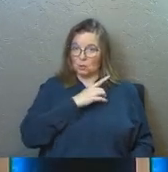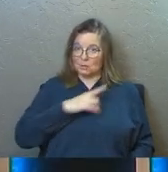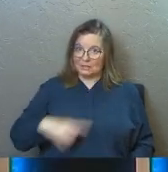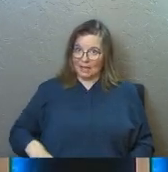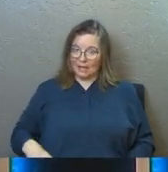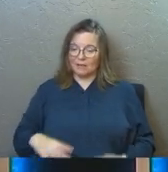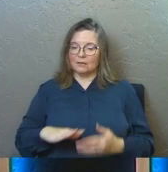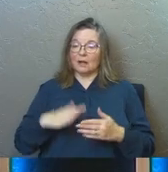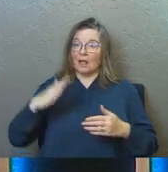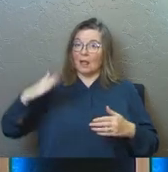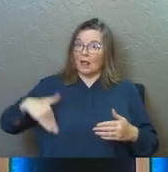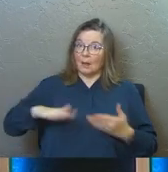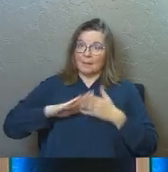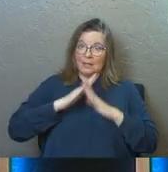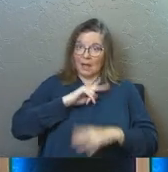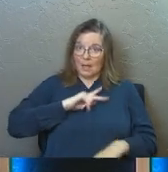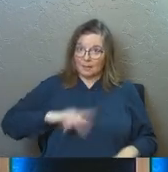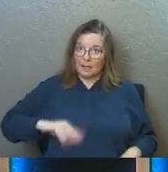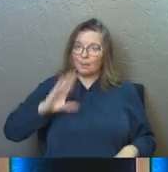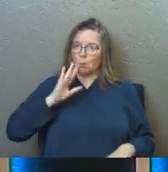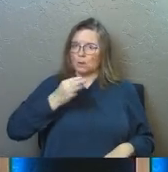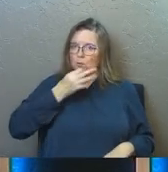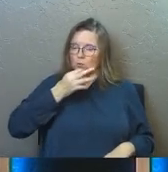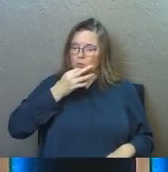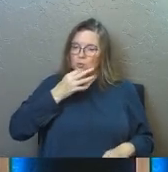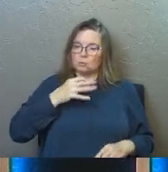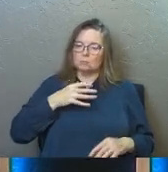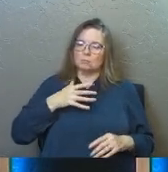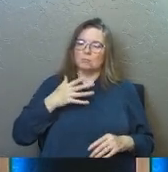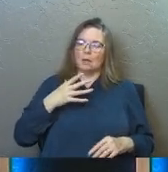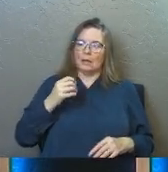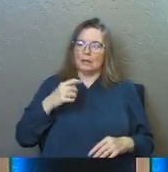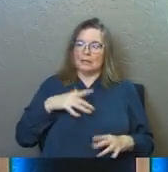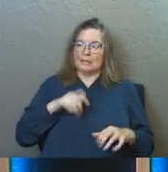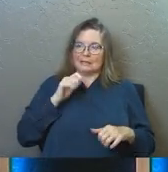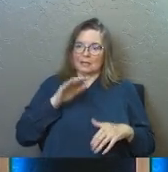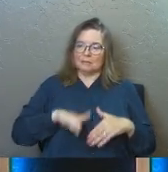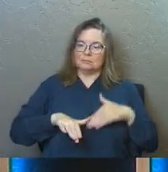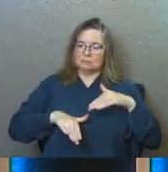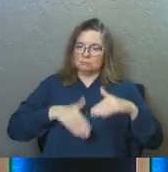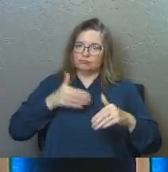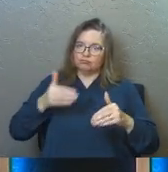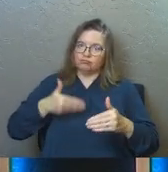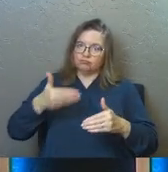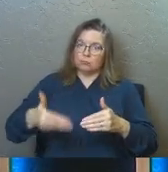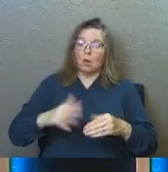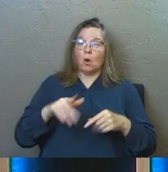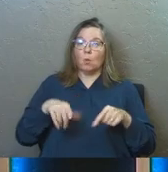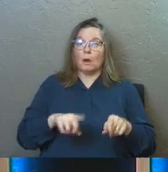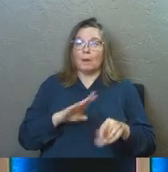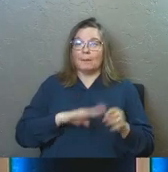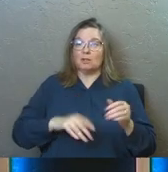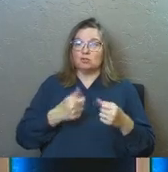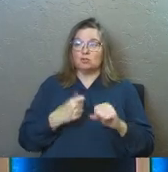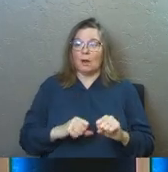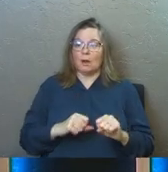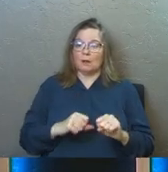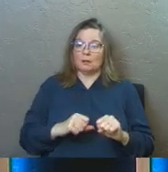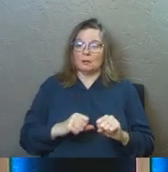anointed to become king. So he's in the pursuit of that. He's taken steps, all while basically